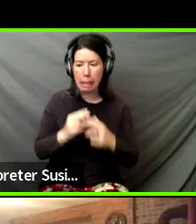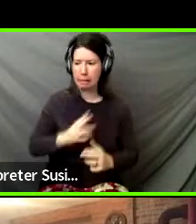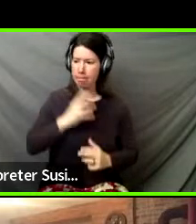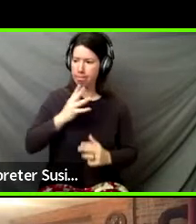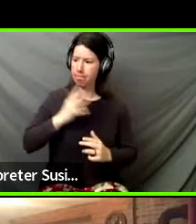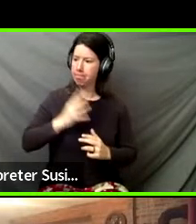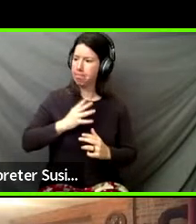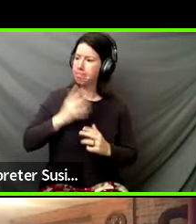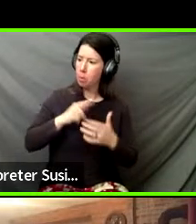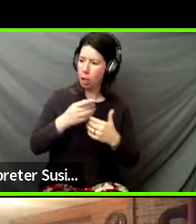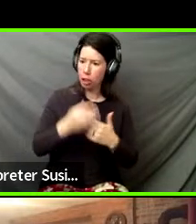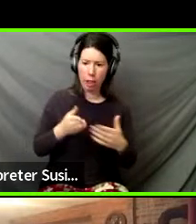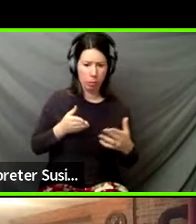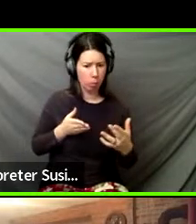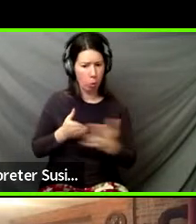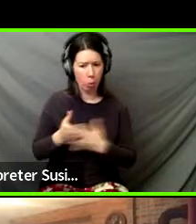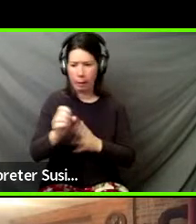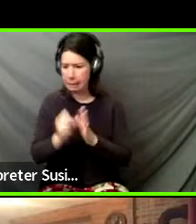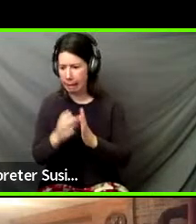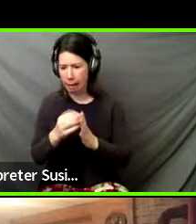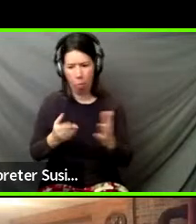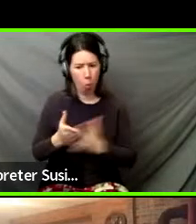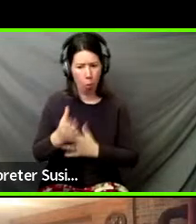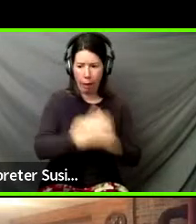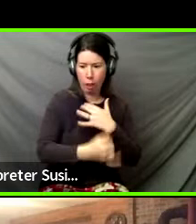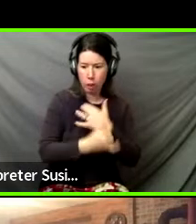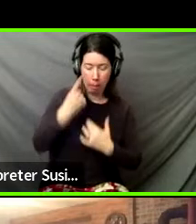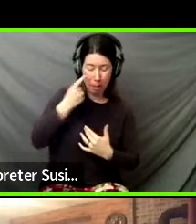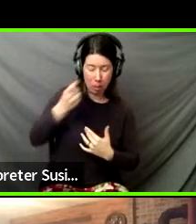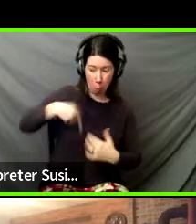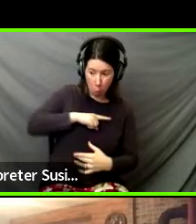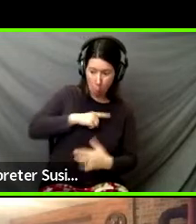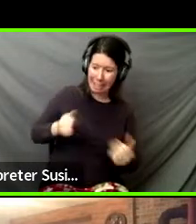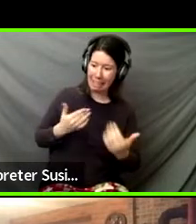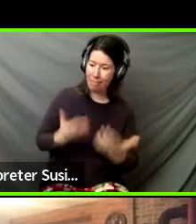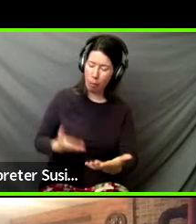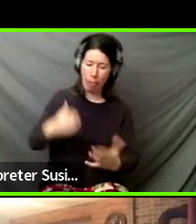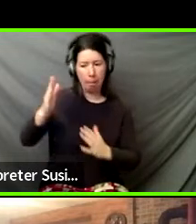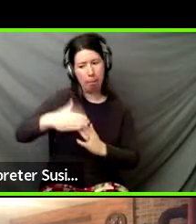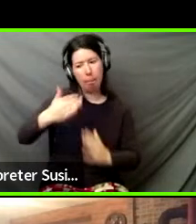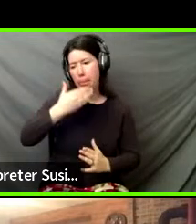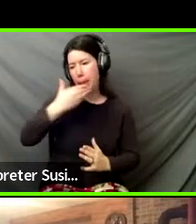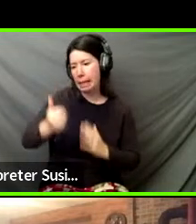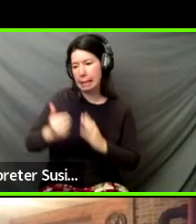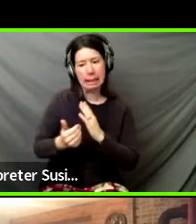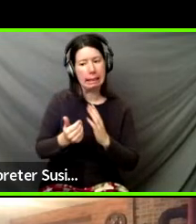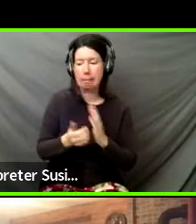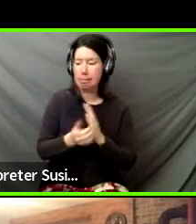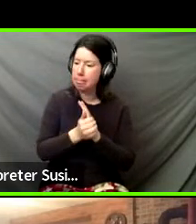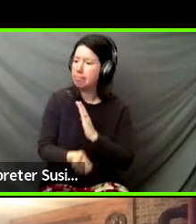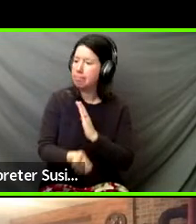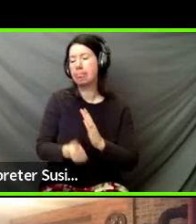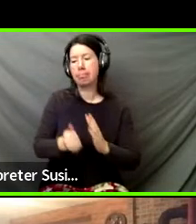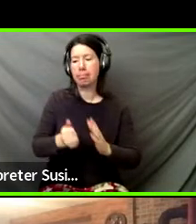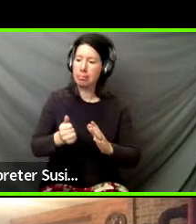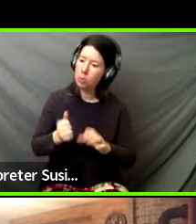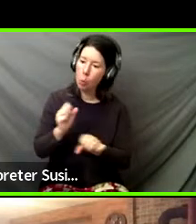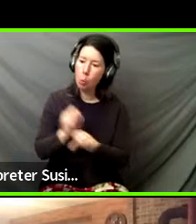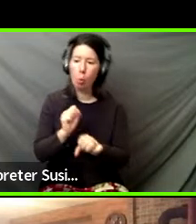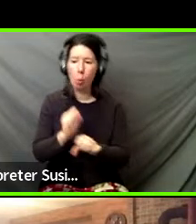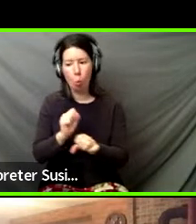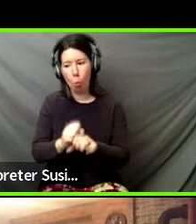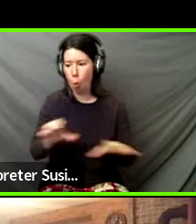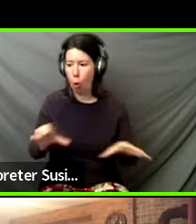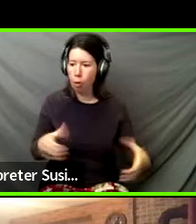the state, across the country, is that we deliver the best skilled labor that's out there. So I'm confident that we will have the skilled